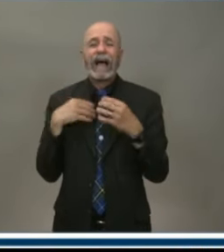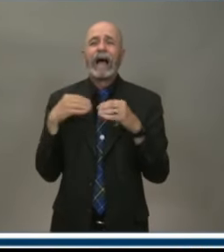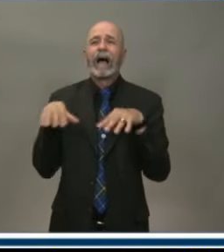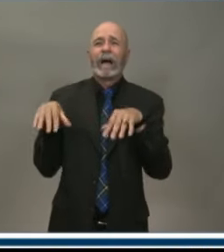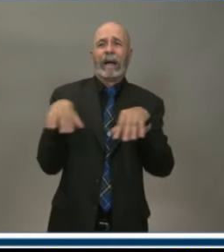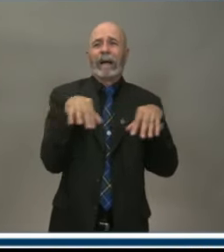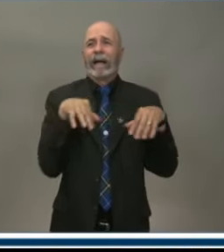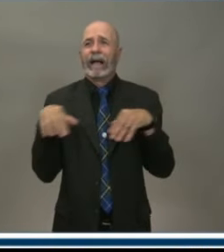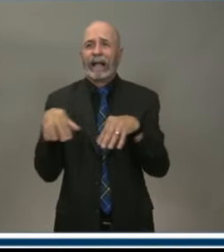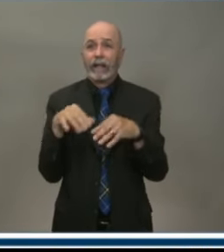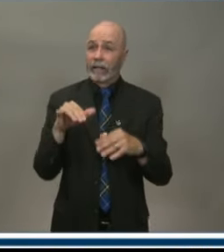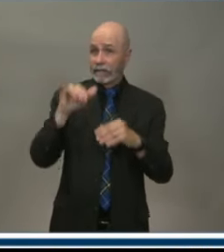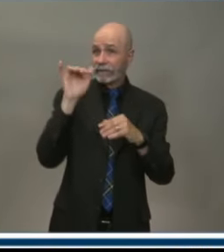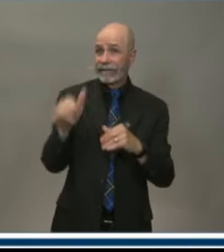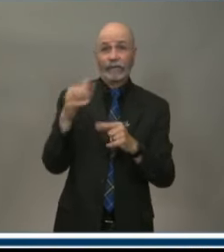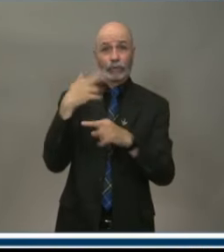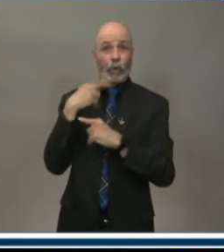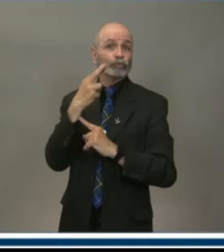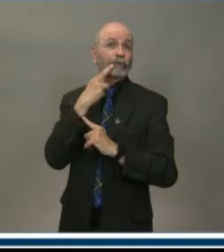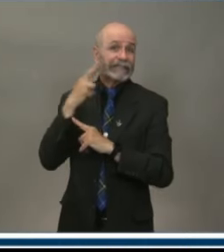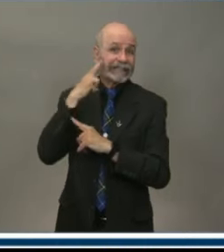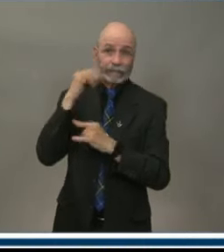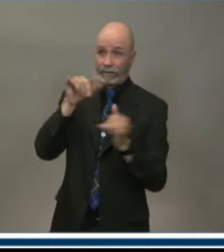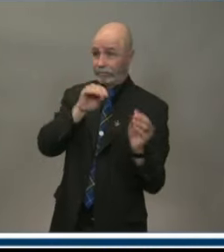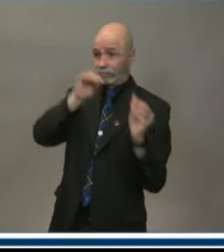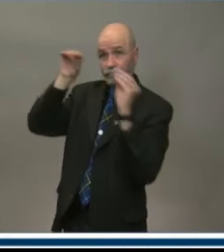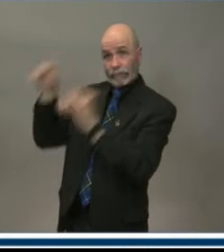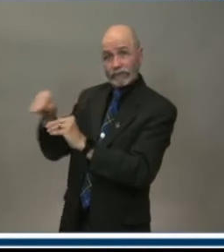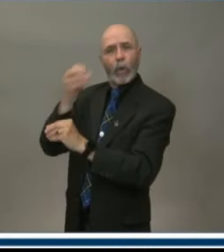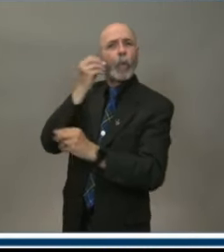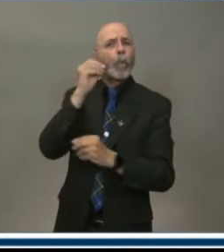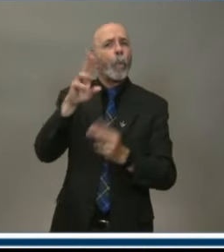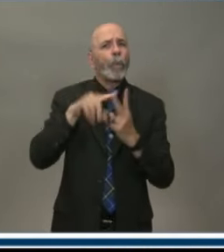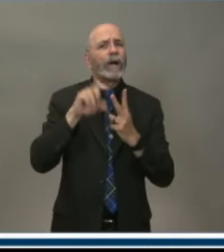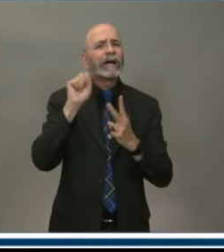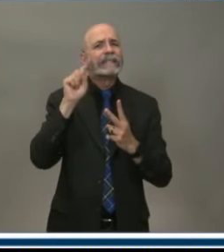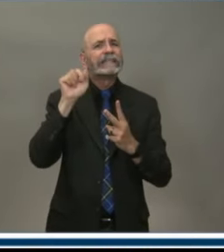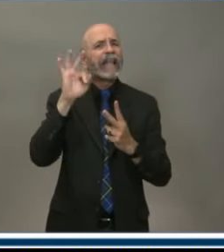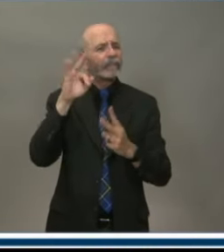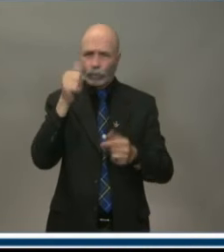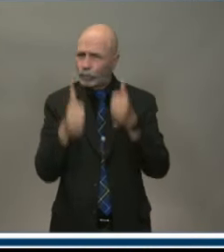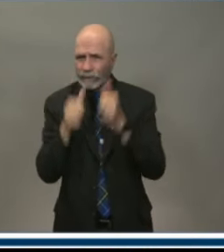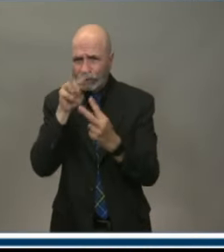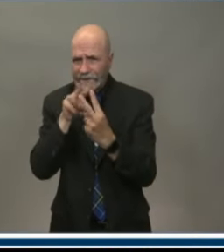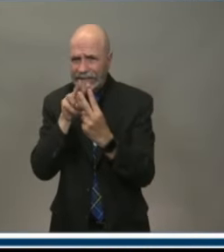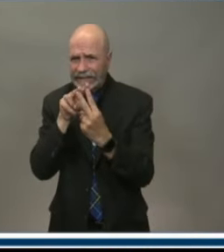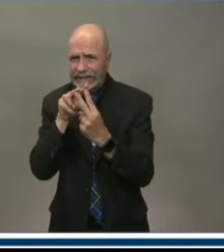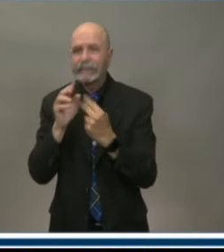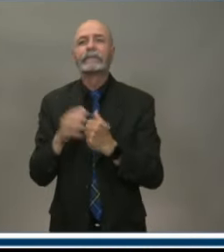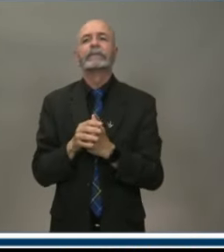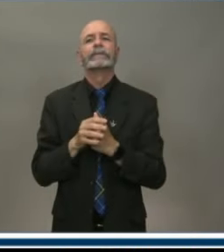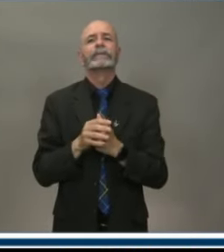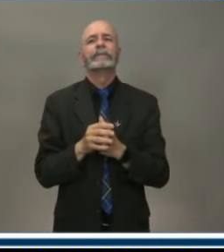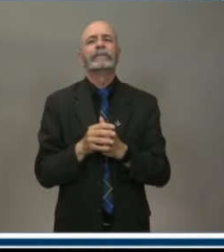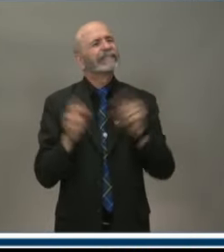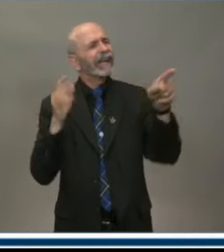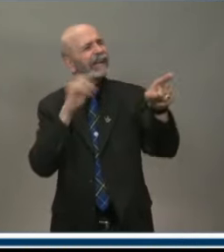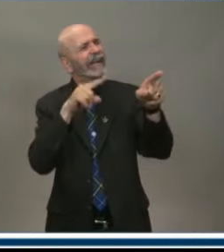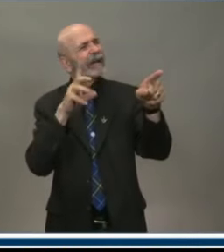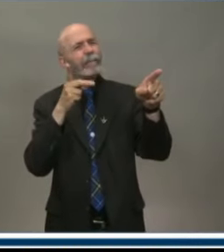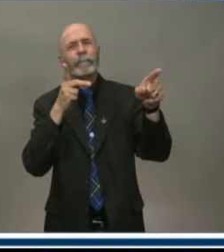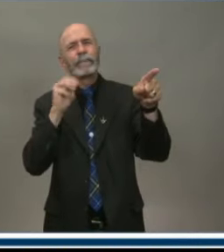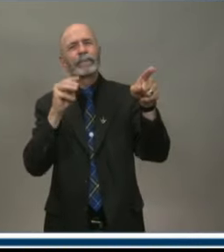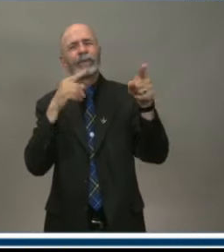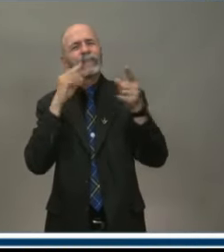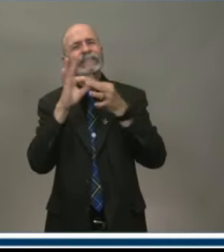a resident in the shelter or a staff person? And Premier, when these pop-up shelters were first being established, there had